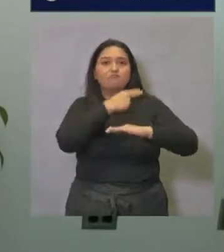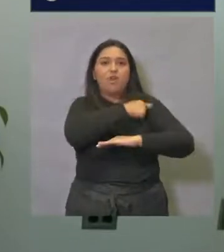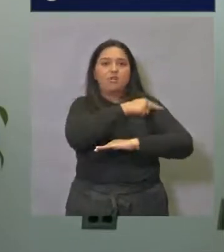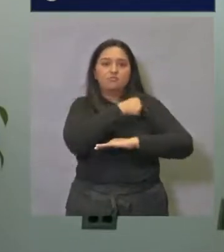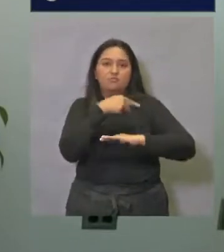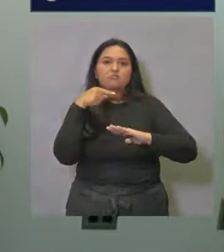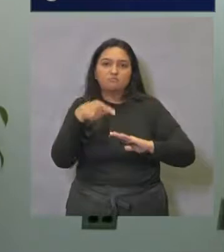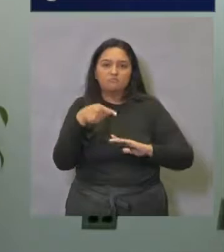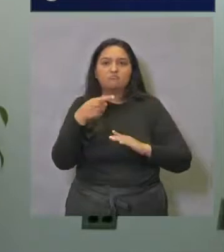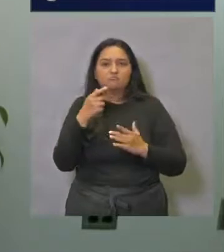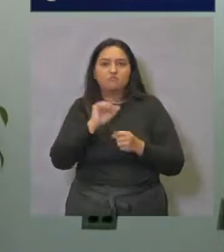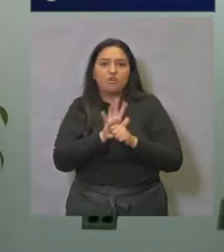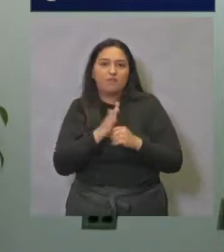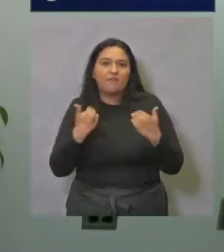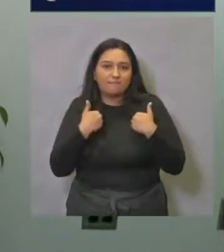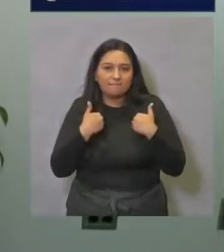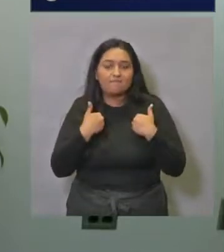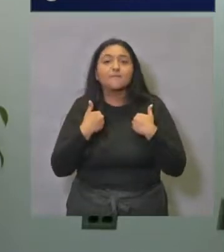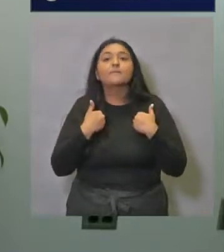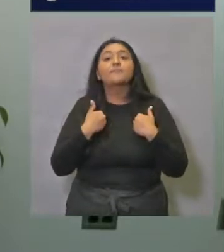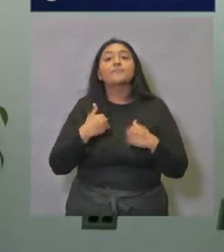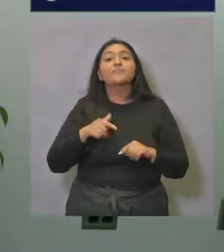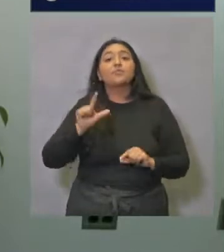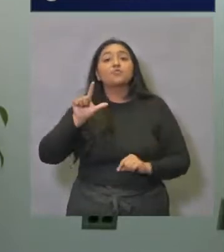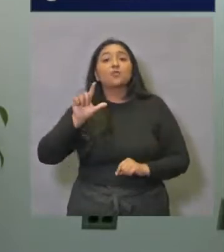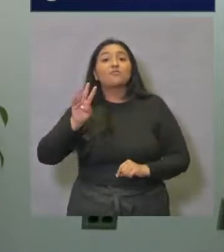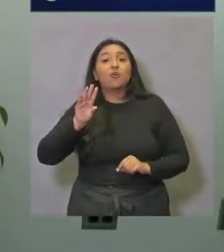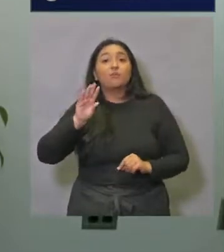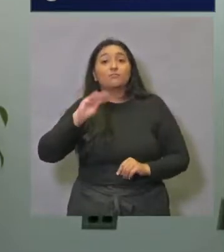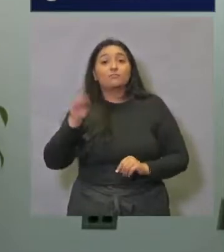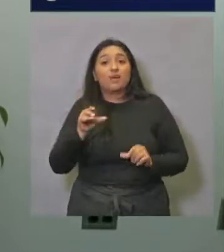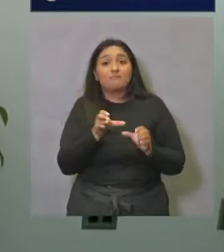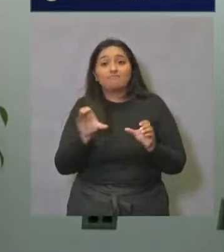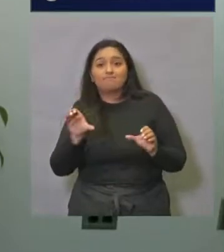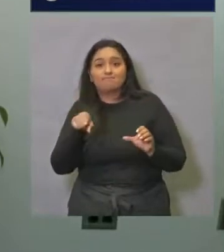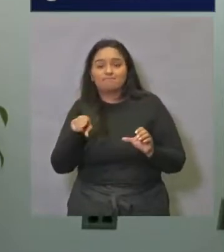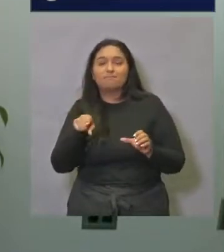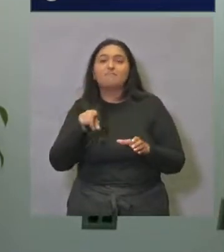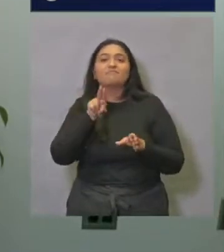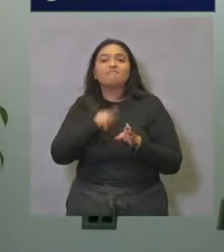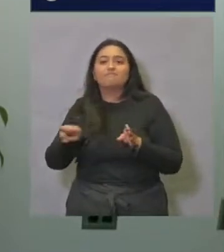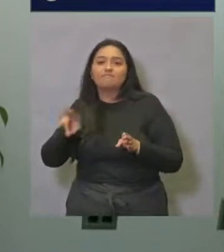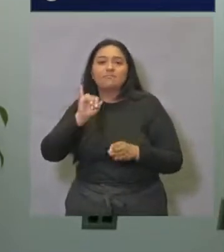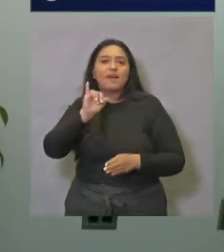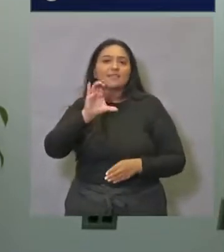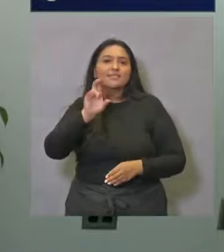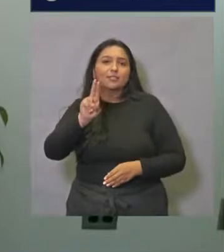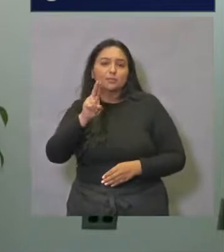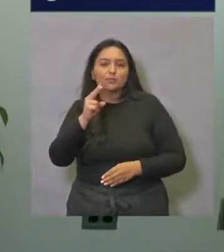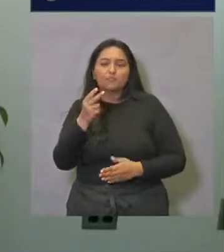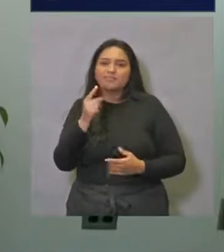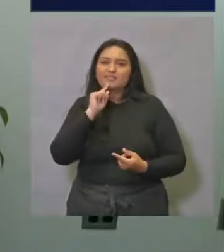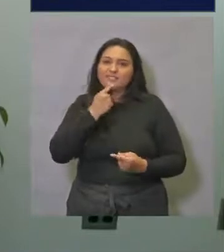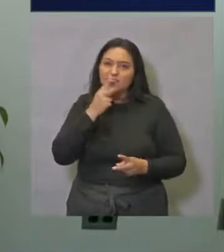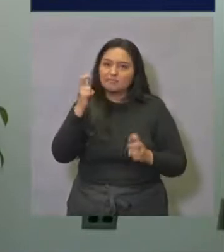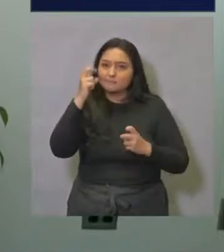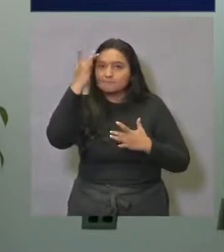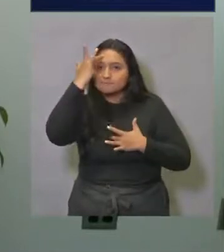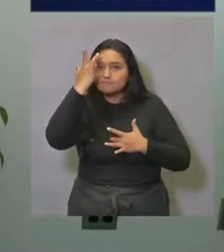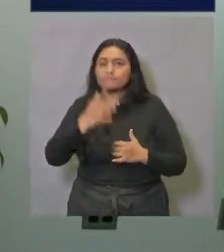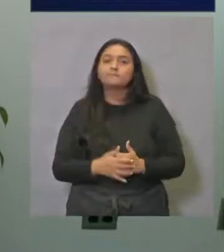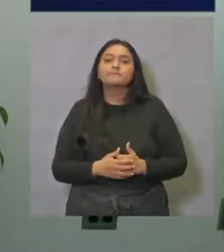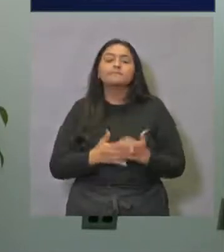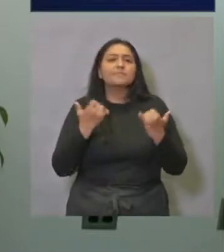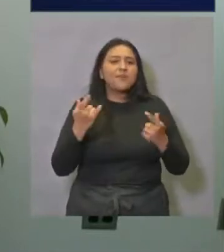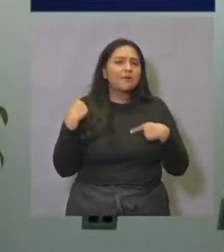COVID-19, and 24% of the people who are hospitalized are in the ICU. We've now investigated a total of